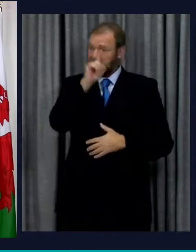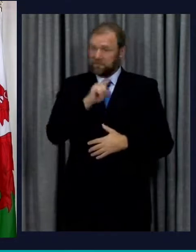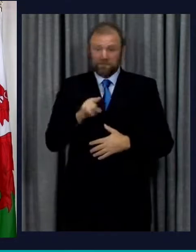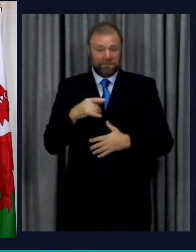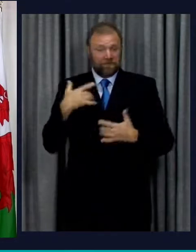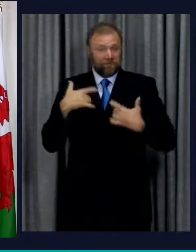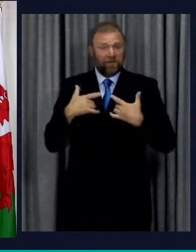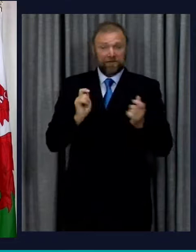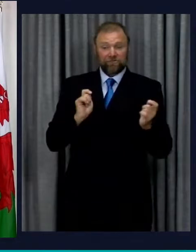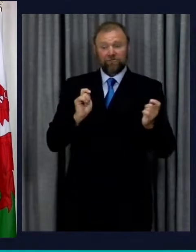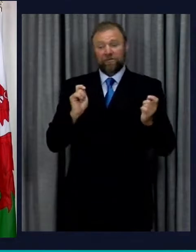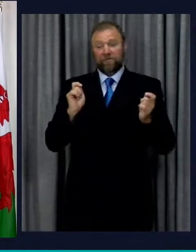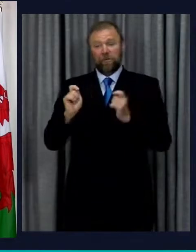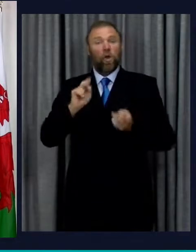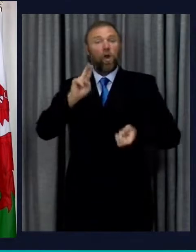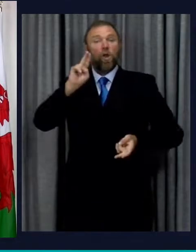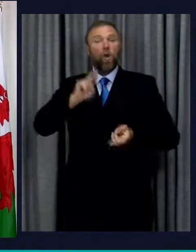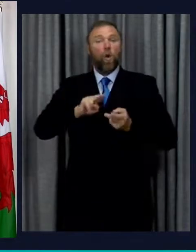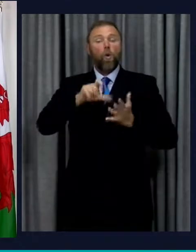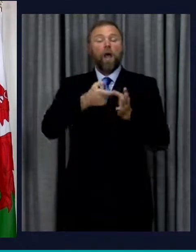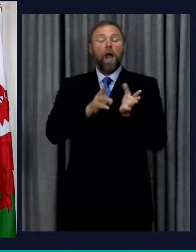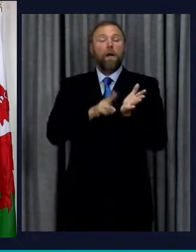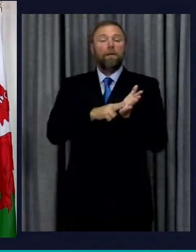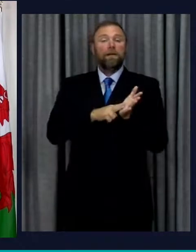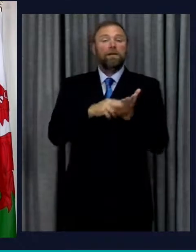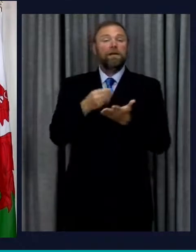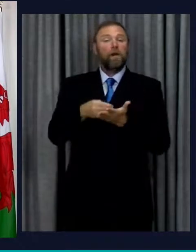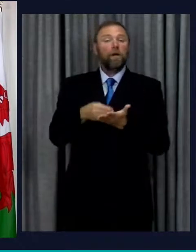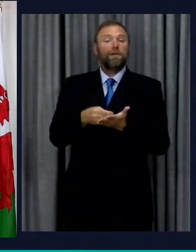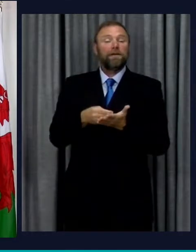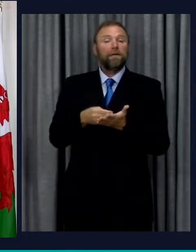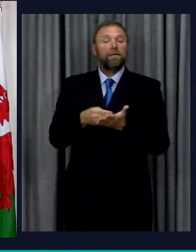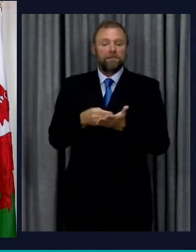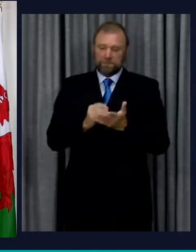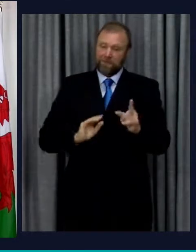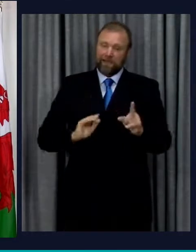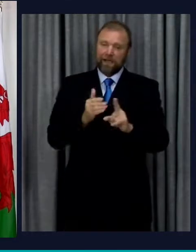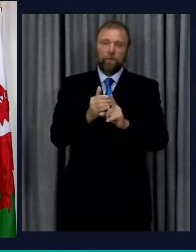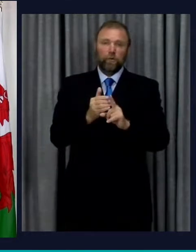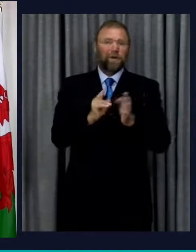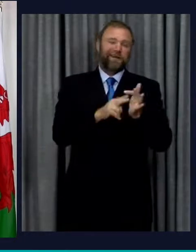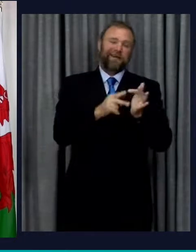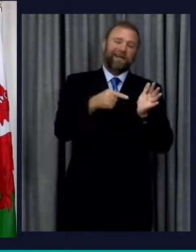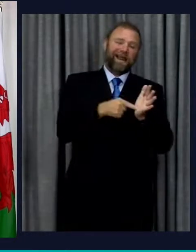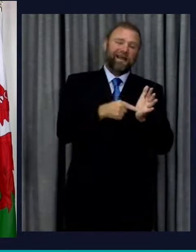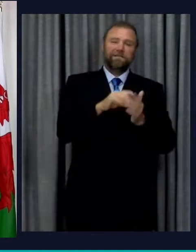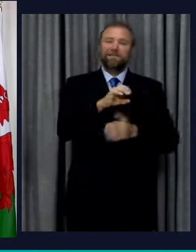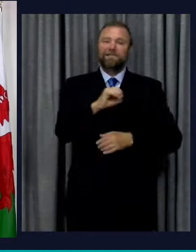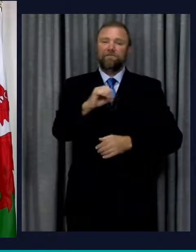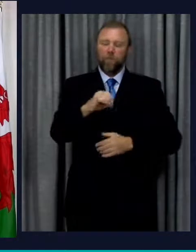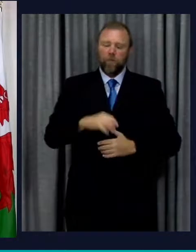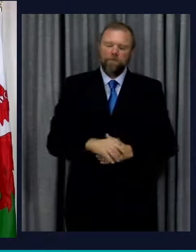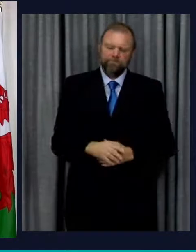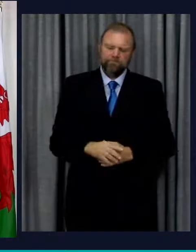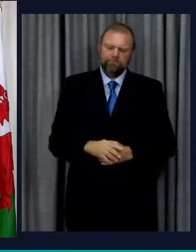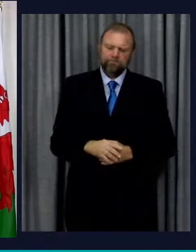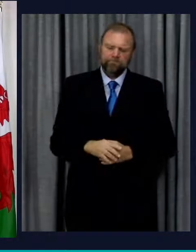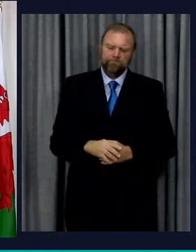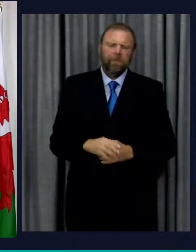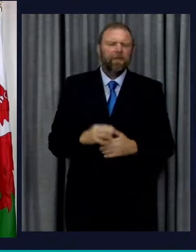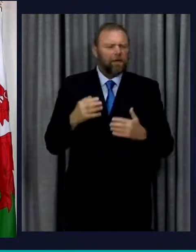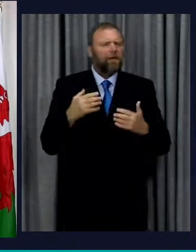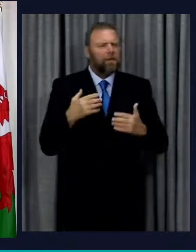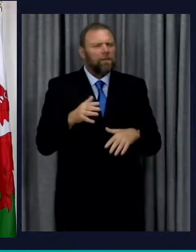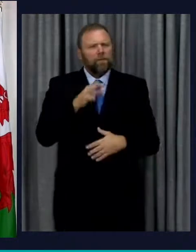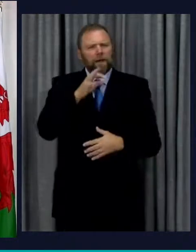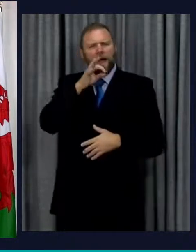transition to a lower carbon economy here in Wales and to reach net zero. We had asked to have a greater